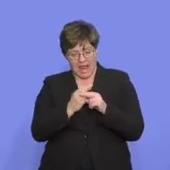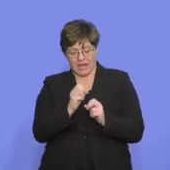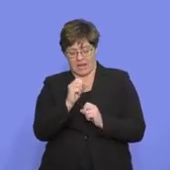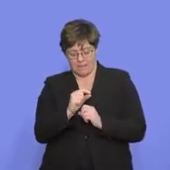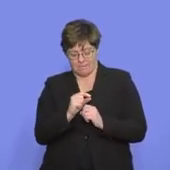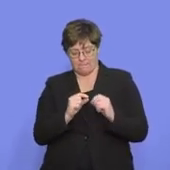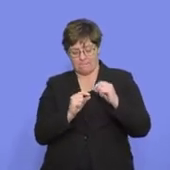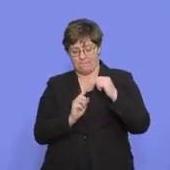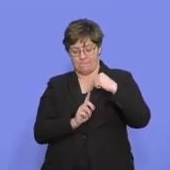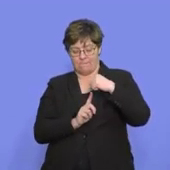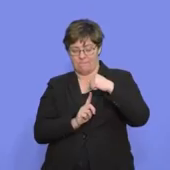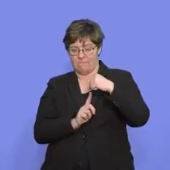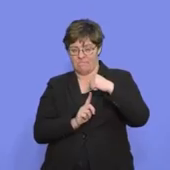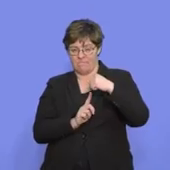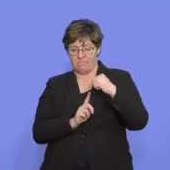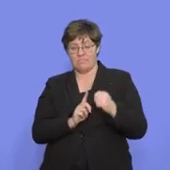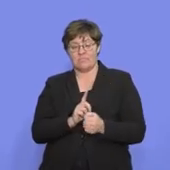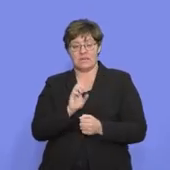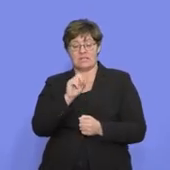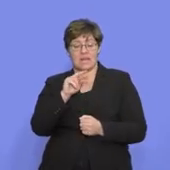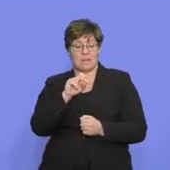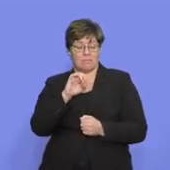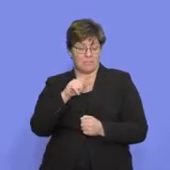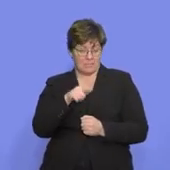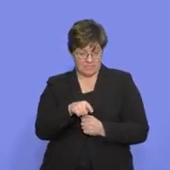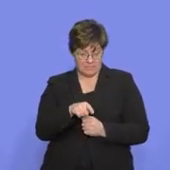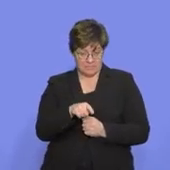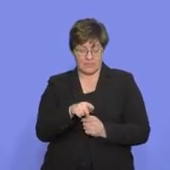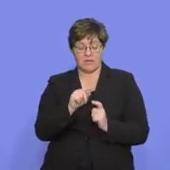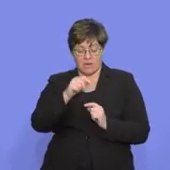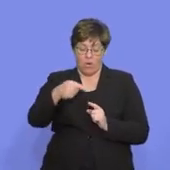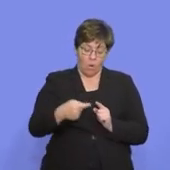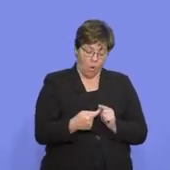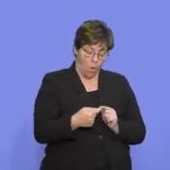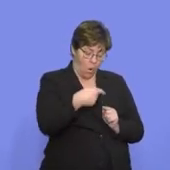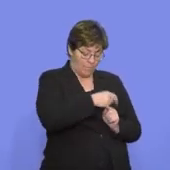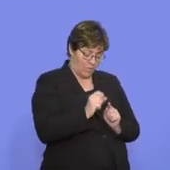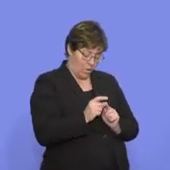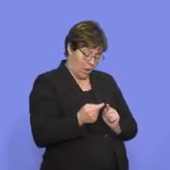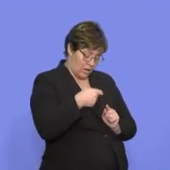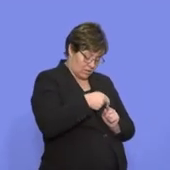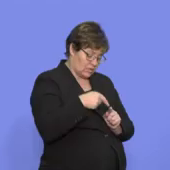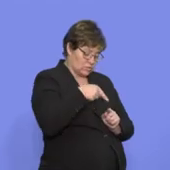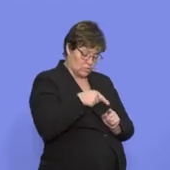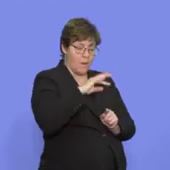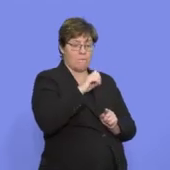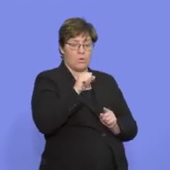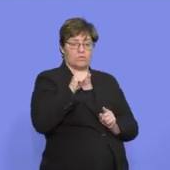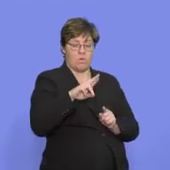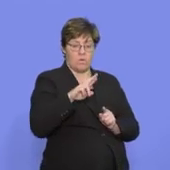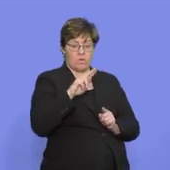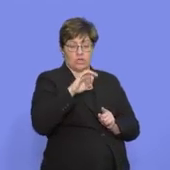Talk about the synaptic gap when you answer a question on this. So it will move across that synaptic gap to the motor neuron. Now the motor